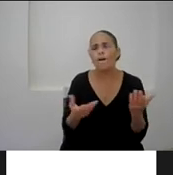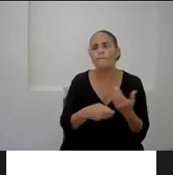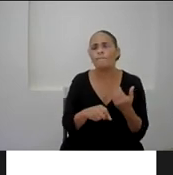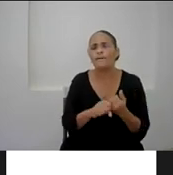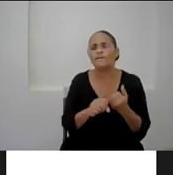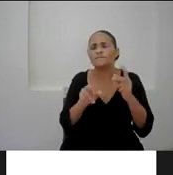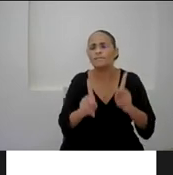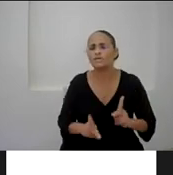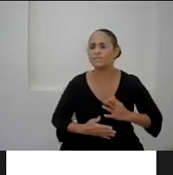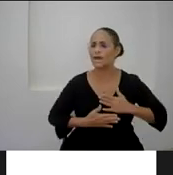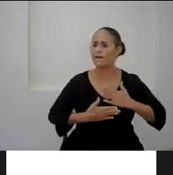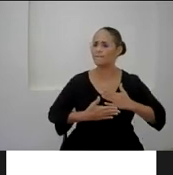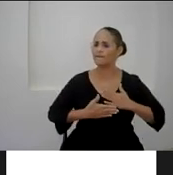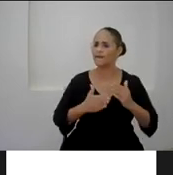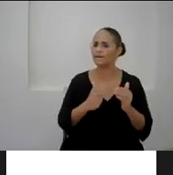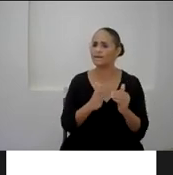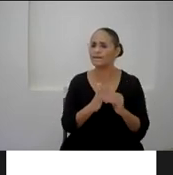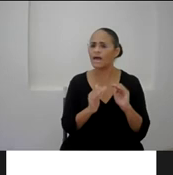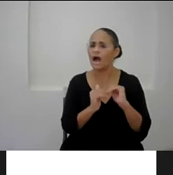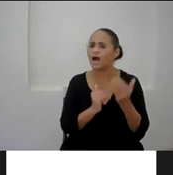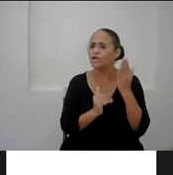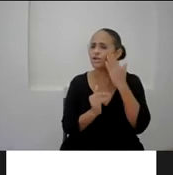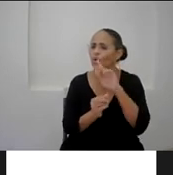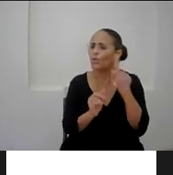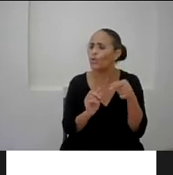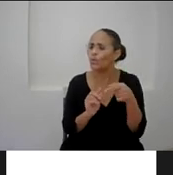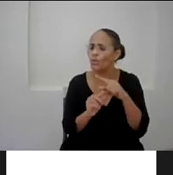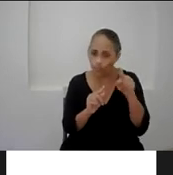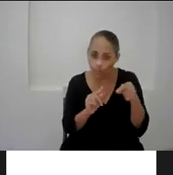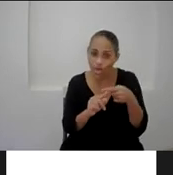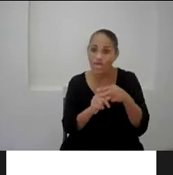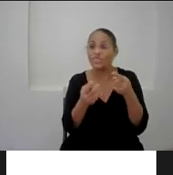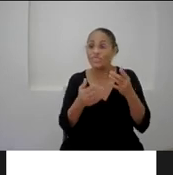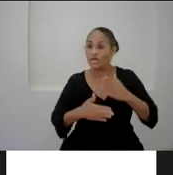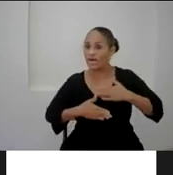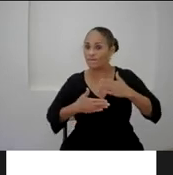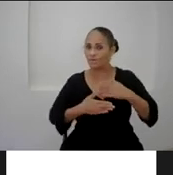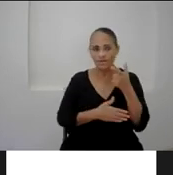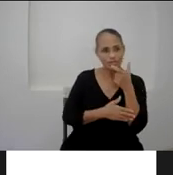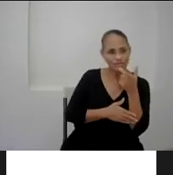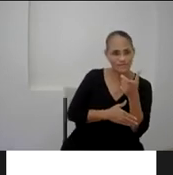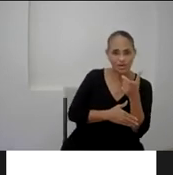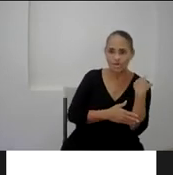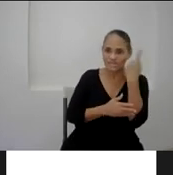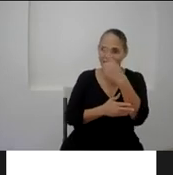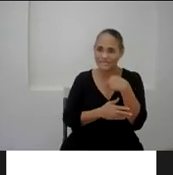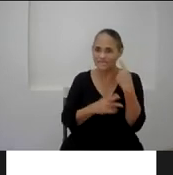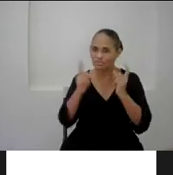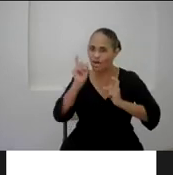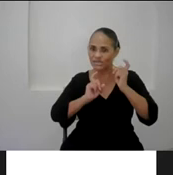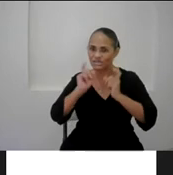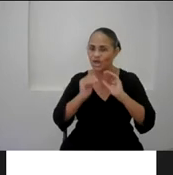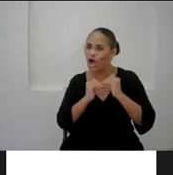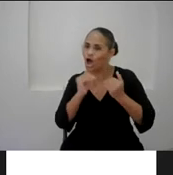happy? And again, how do you know when they're happy? What is it that you see? What's the facial expression? How does